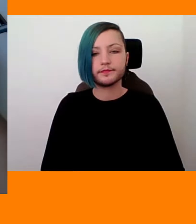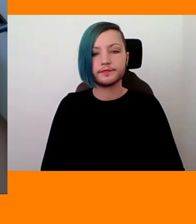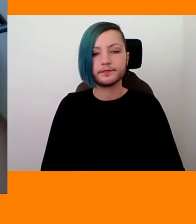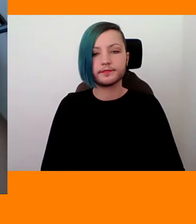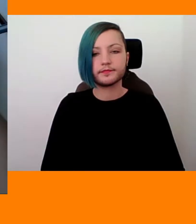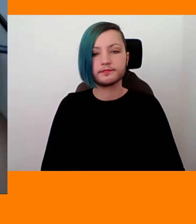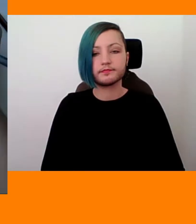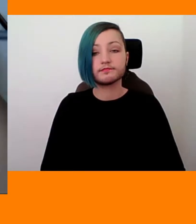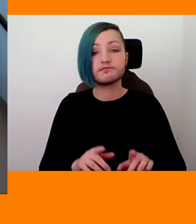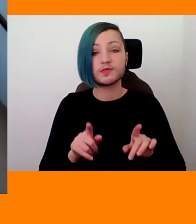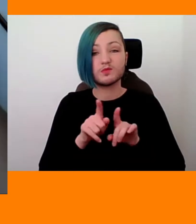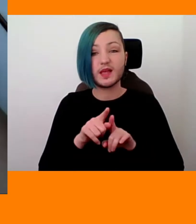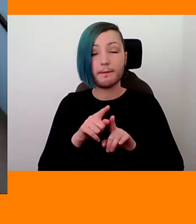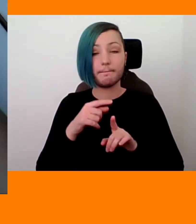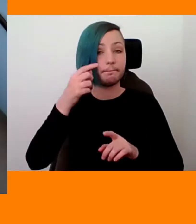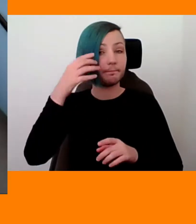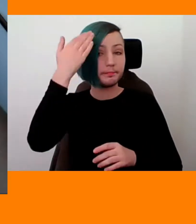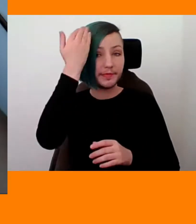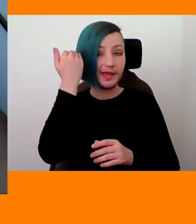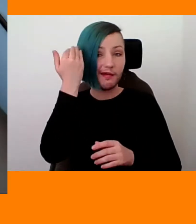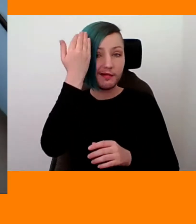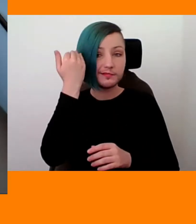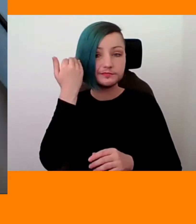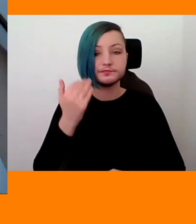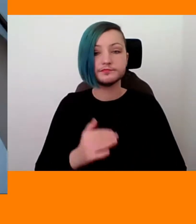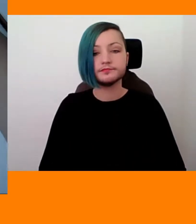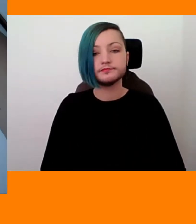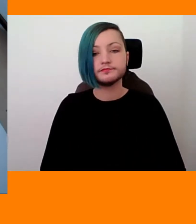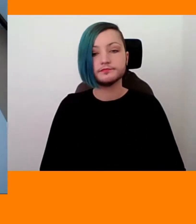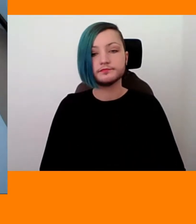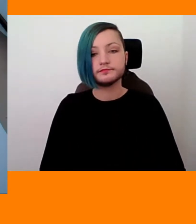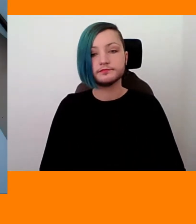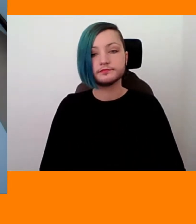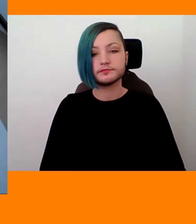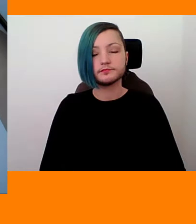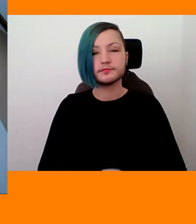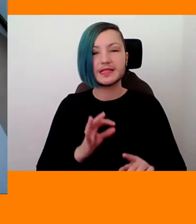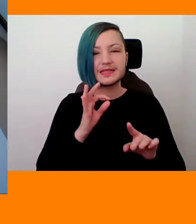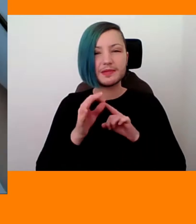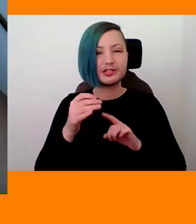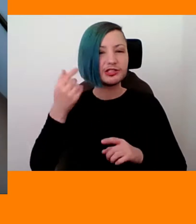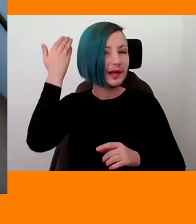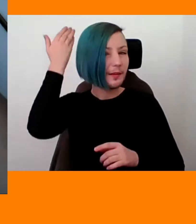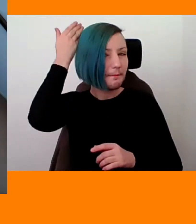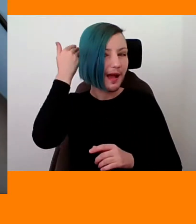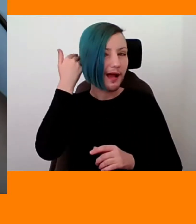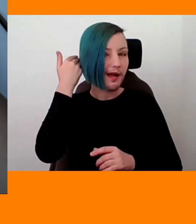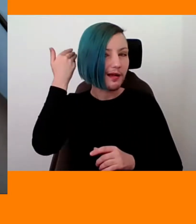And the same again here, particularly from the back of the head.